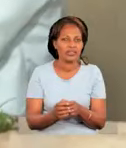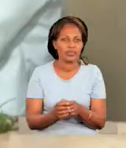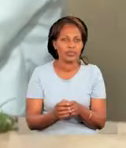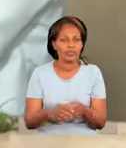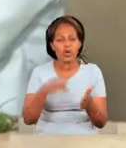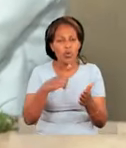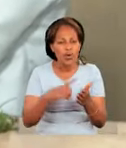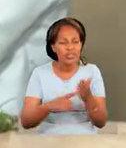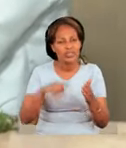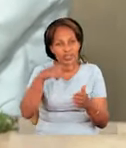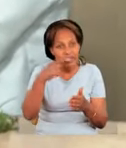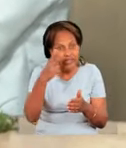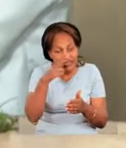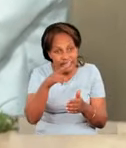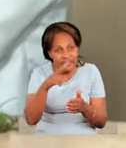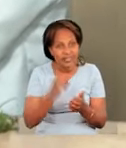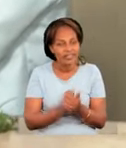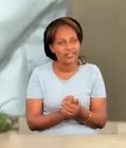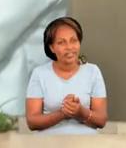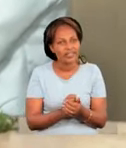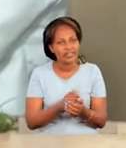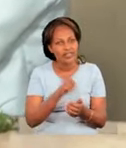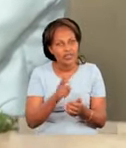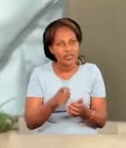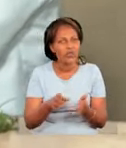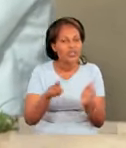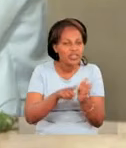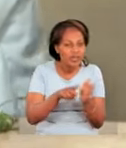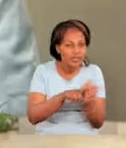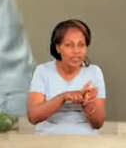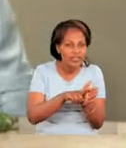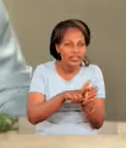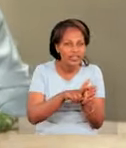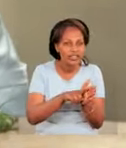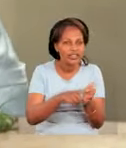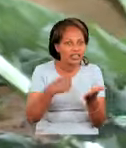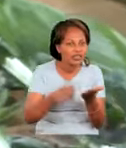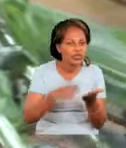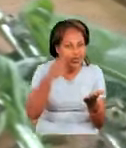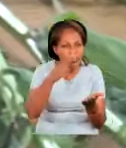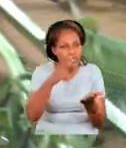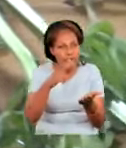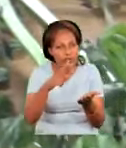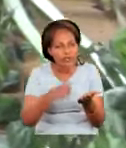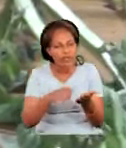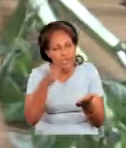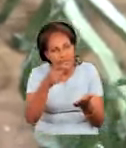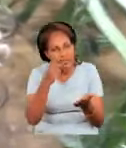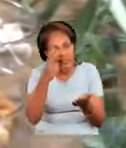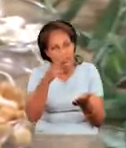What else do you see? For example, these ones here.